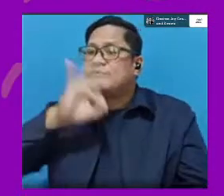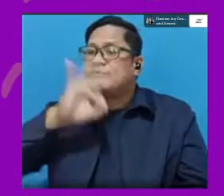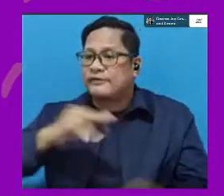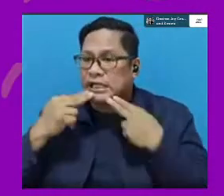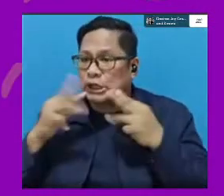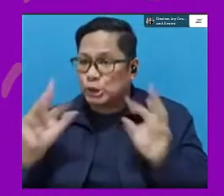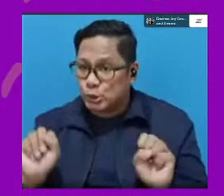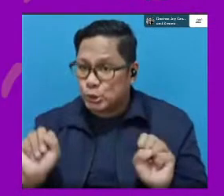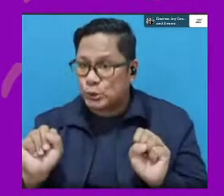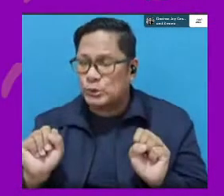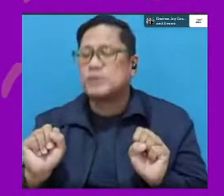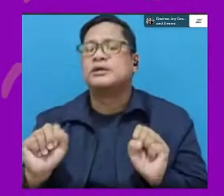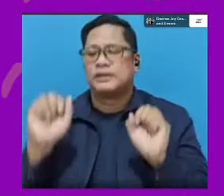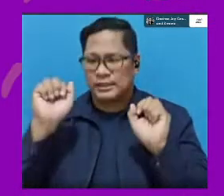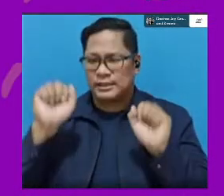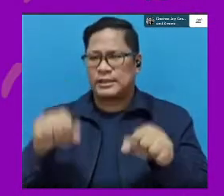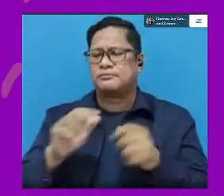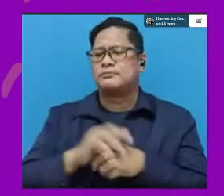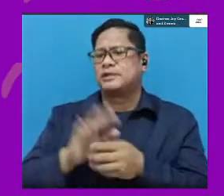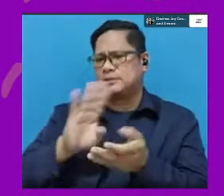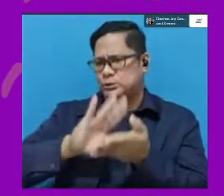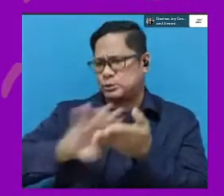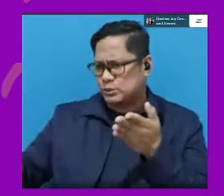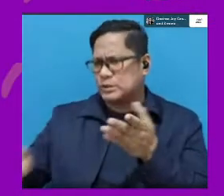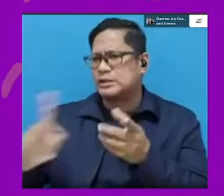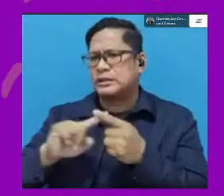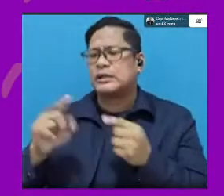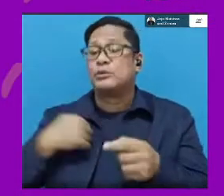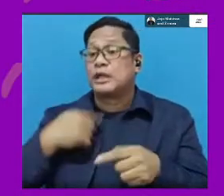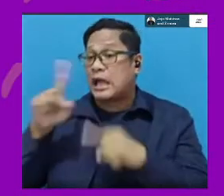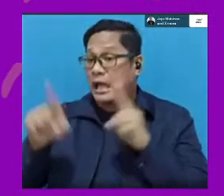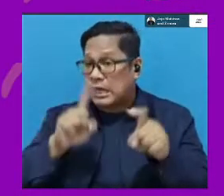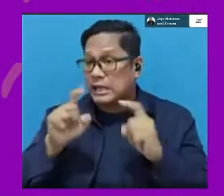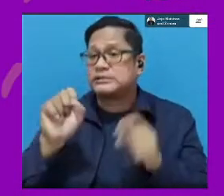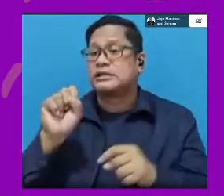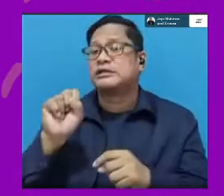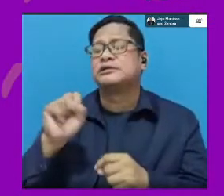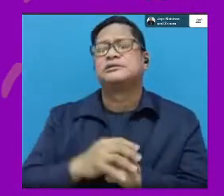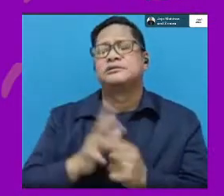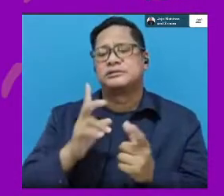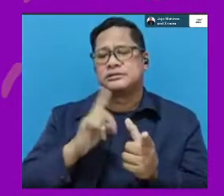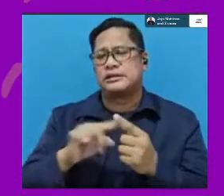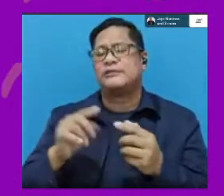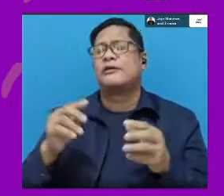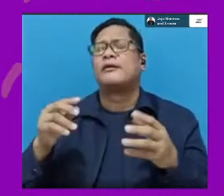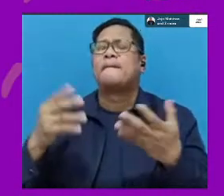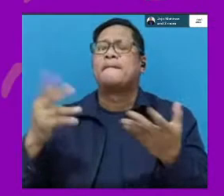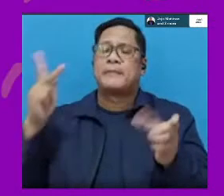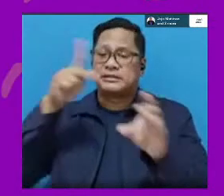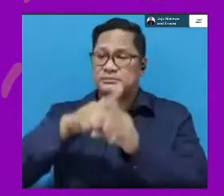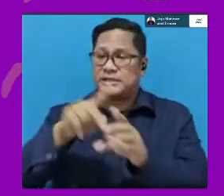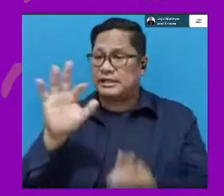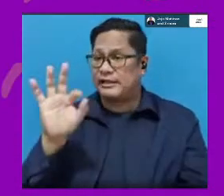So these can be debunked, and we answer surveys and participate in FGDs. Next slide, please.